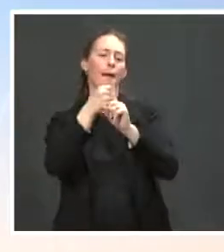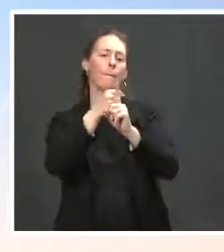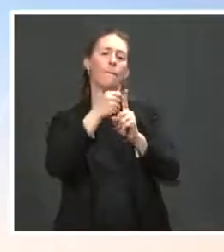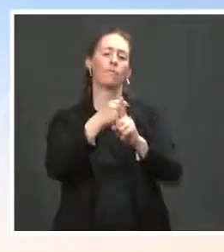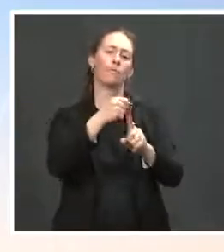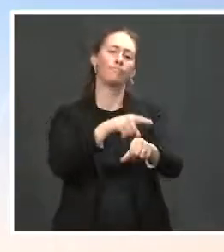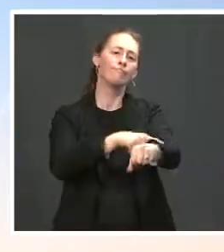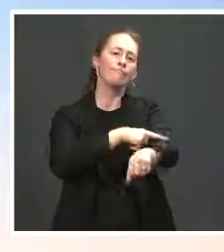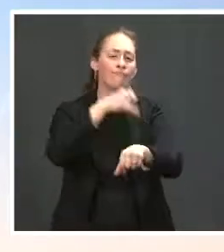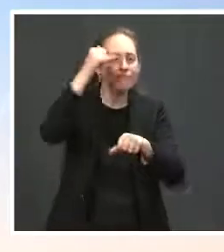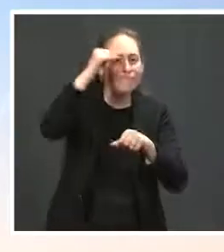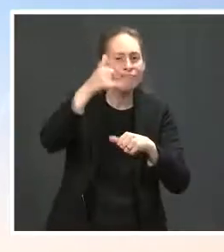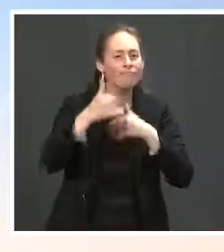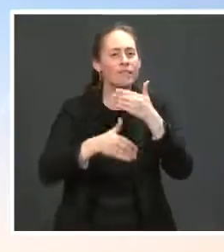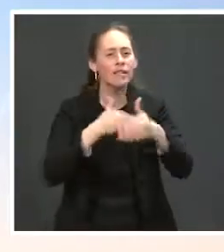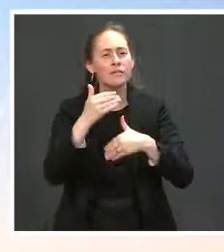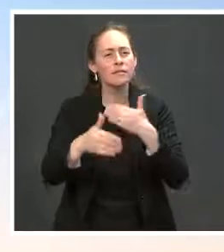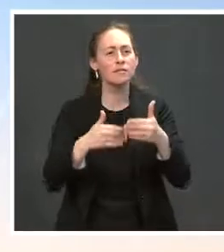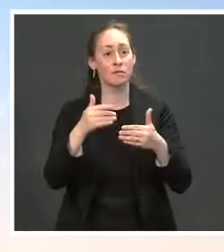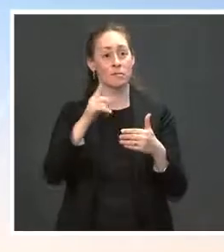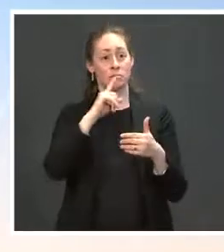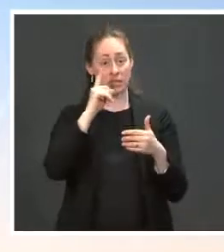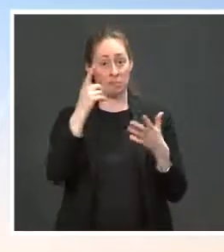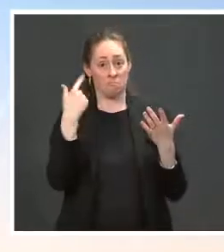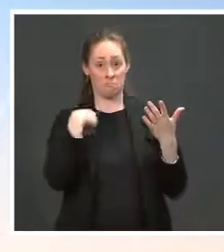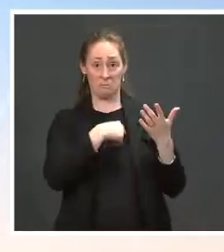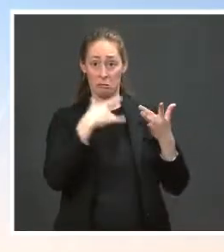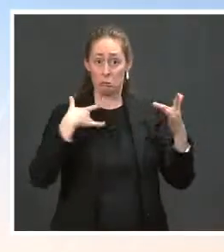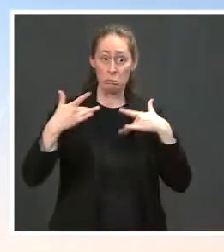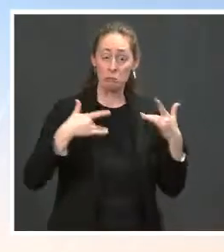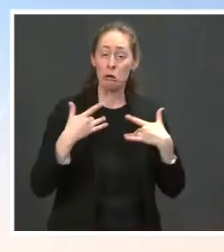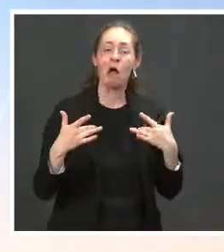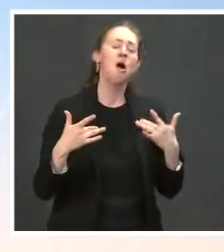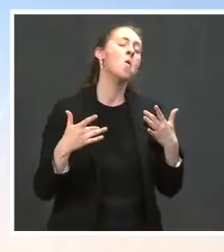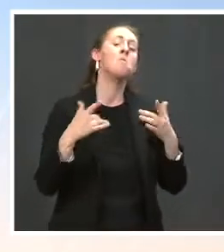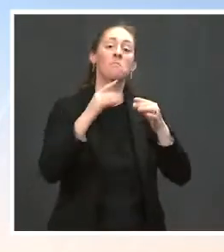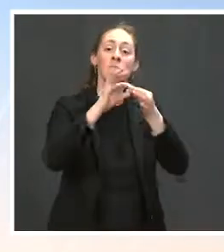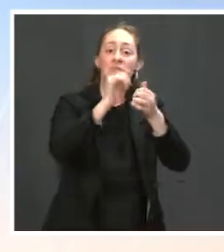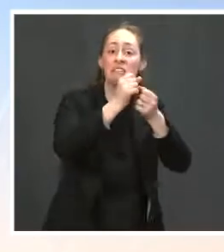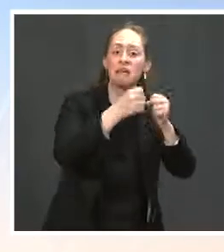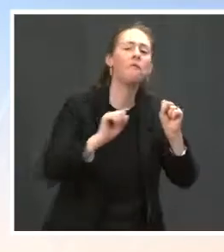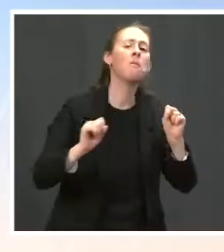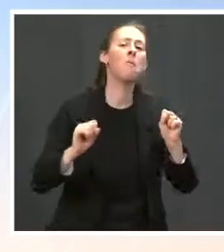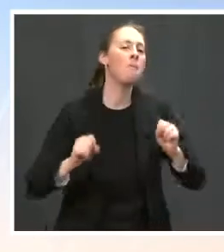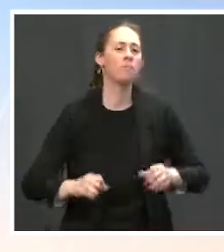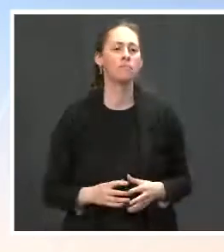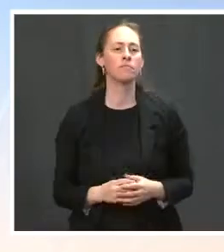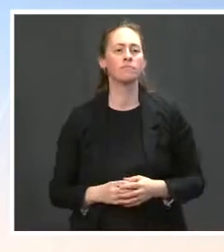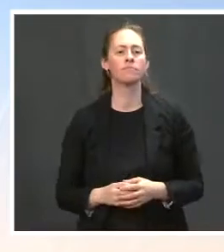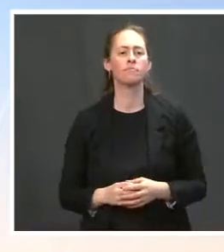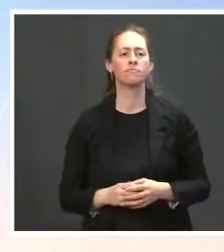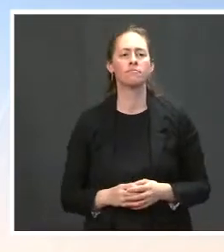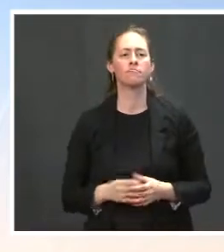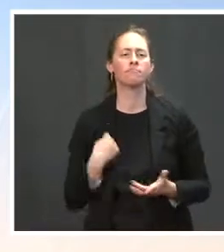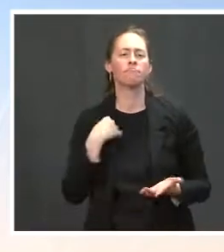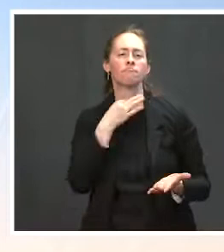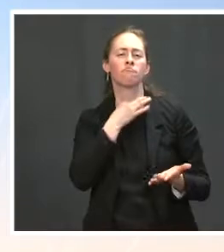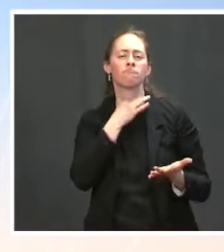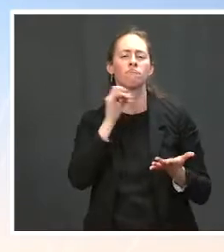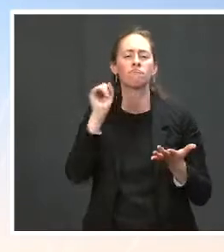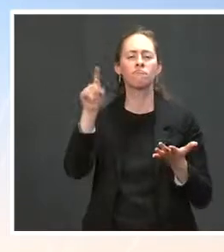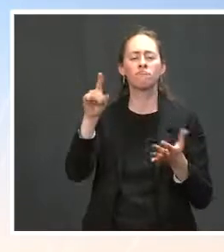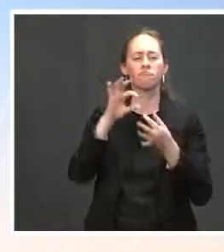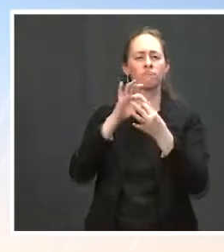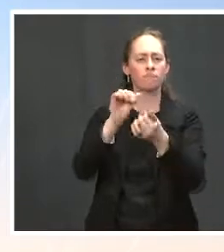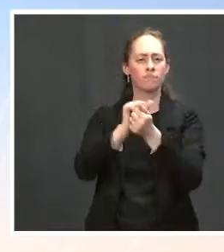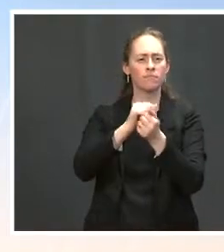security issues, if that was what you were asking. Yes, thank you. And then just on policing, just quickly, just curious, we were talking about